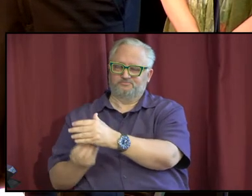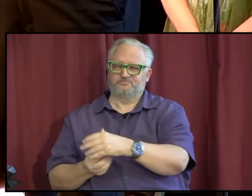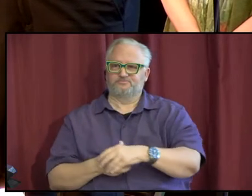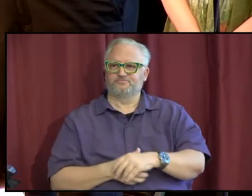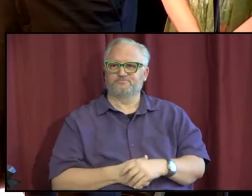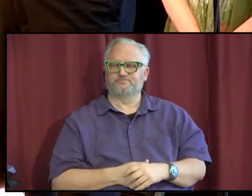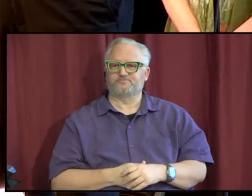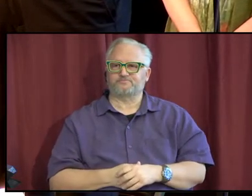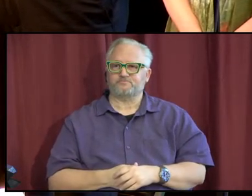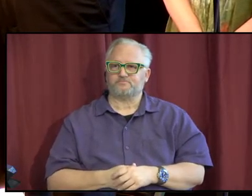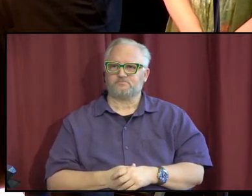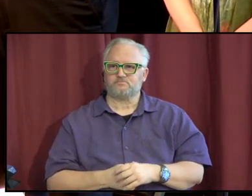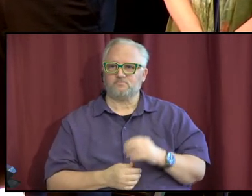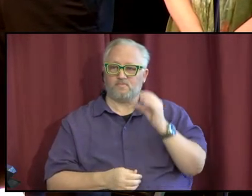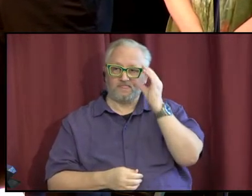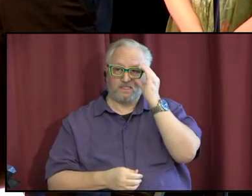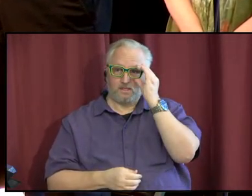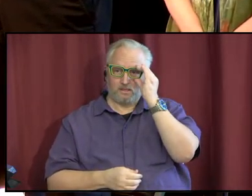past 2 years.